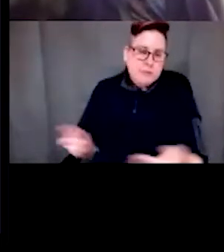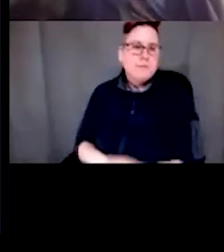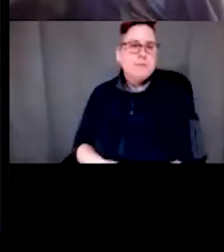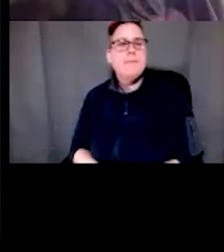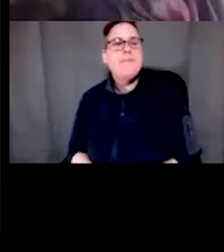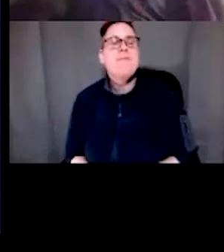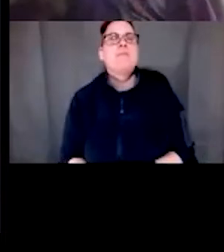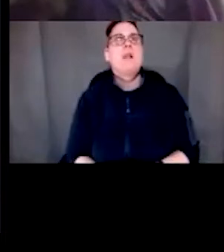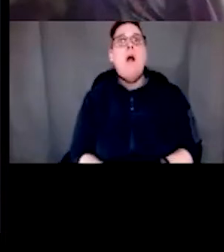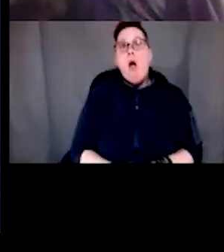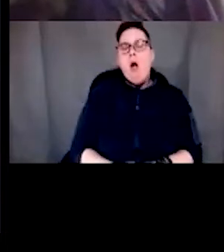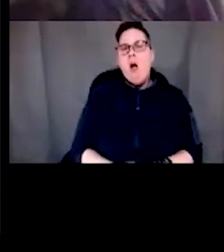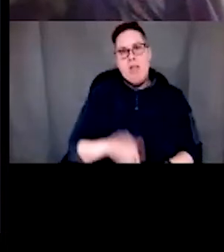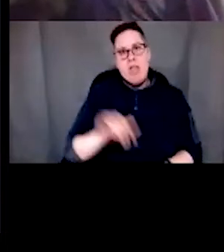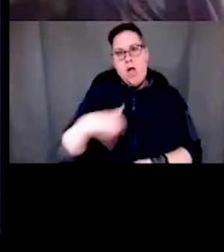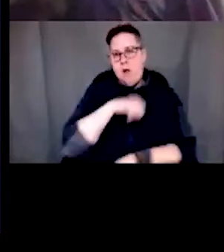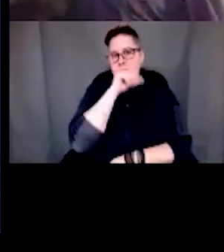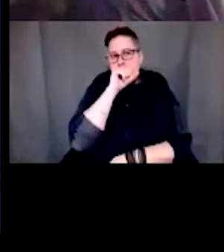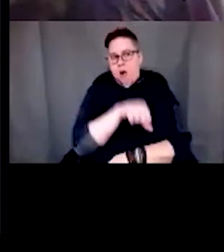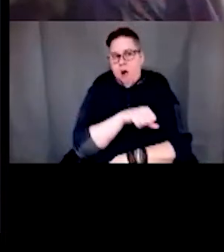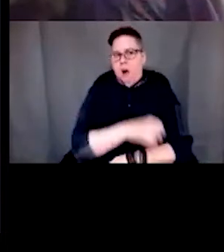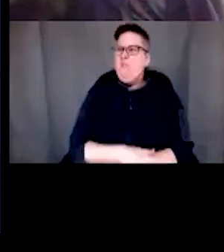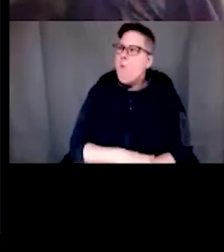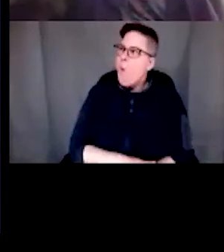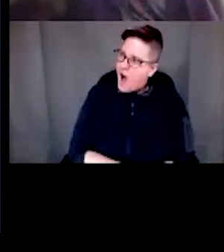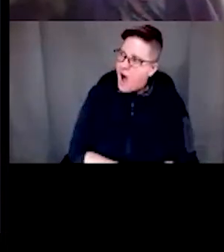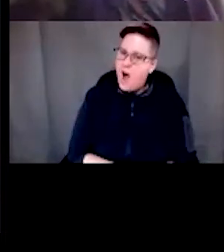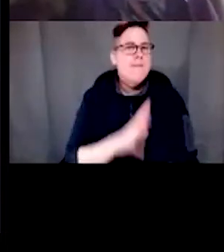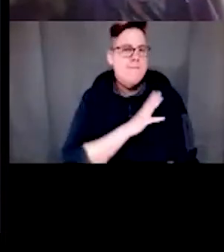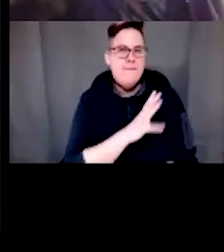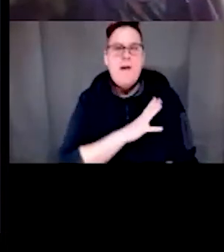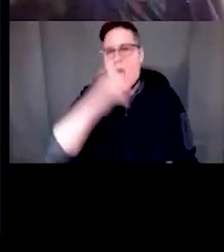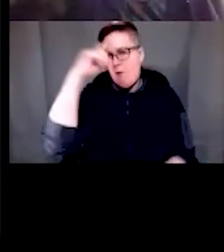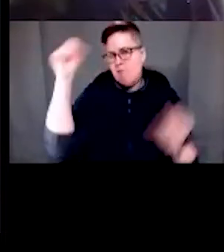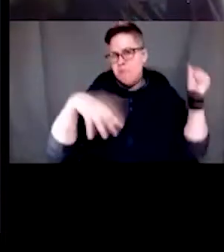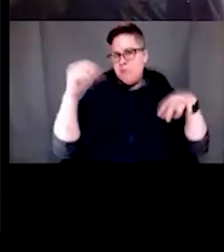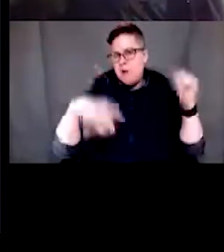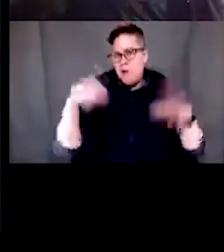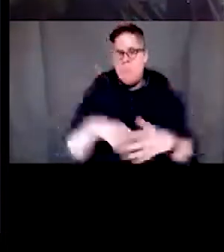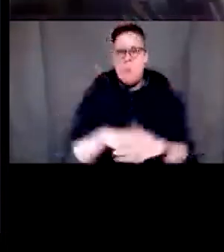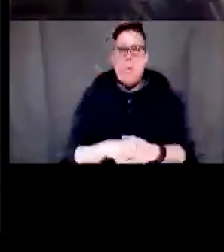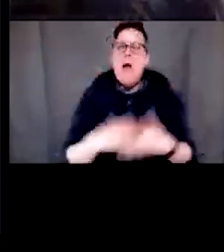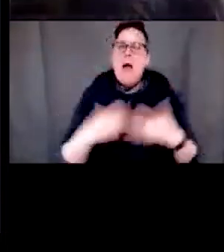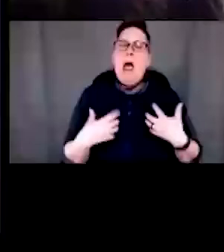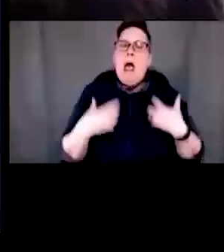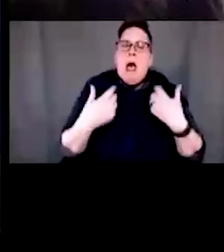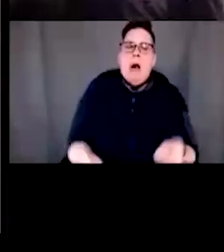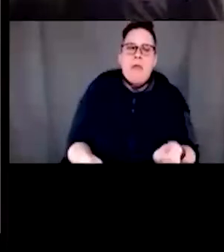Well, I love that term. So let's just brainstorm a minute about what a healthy